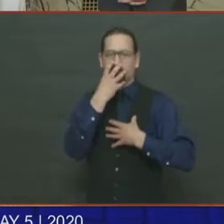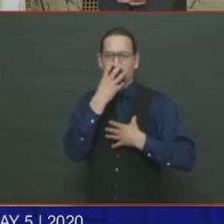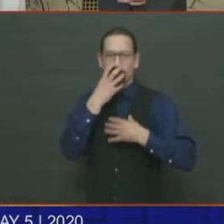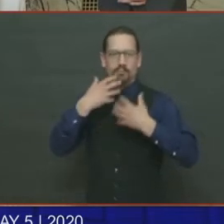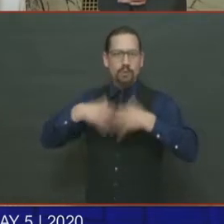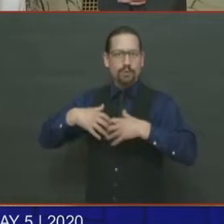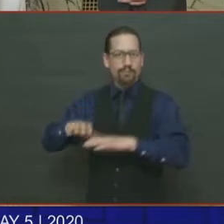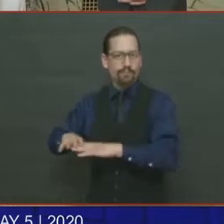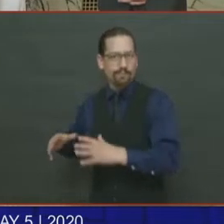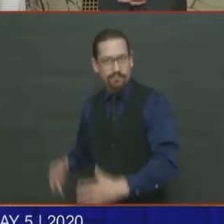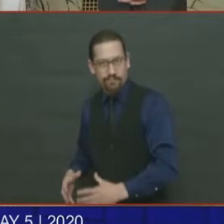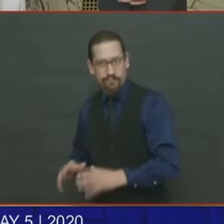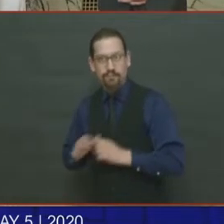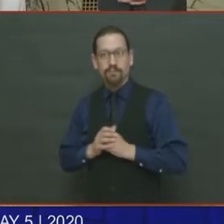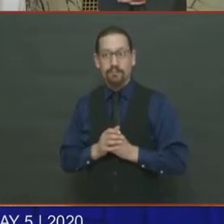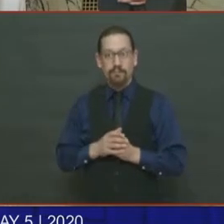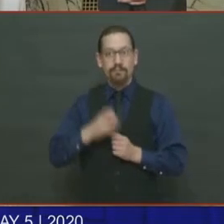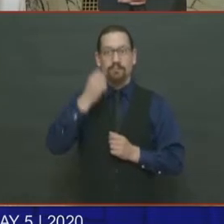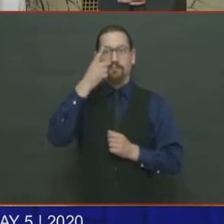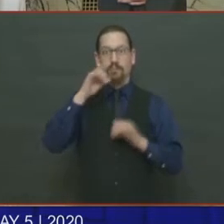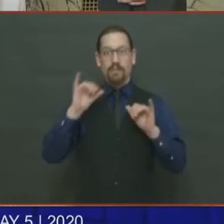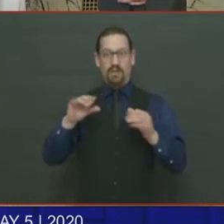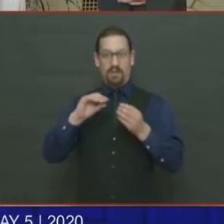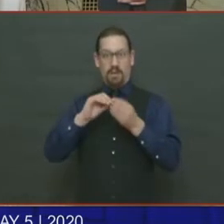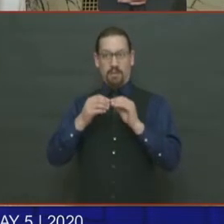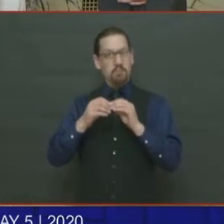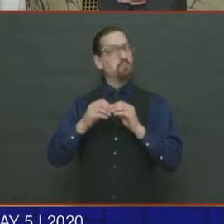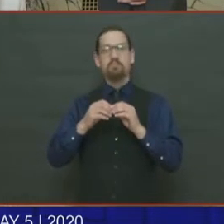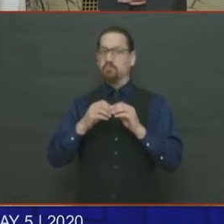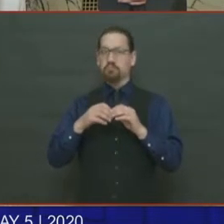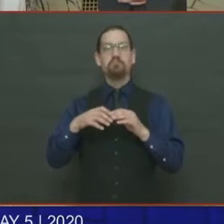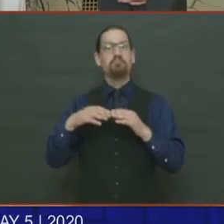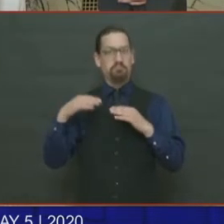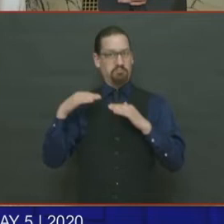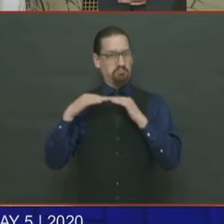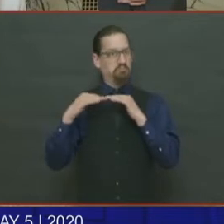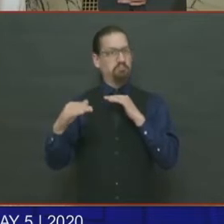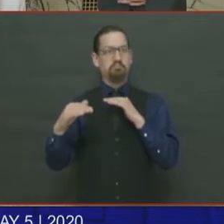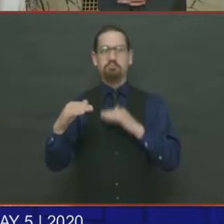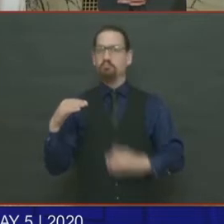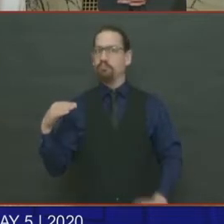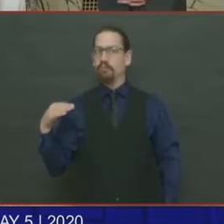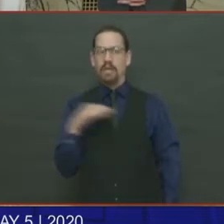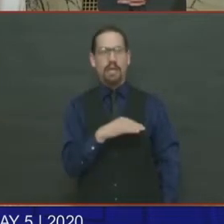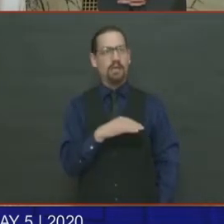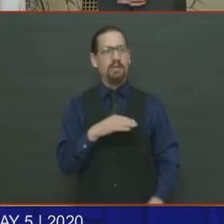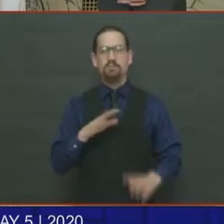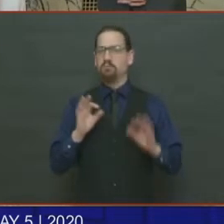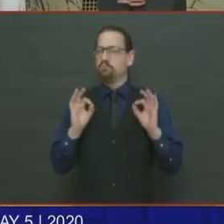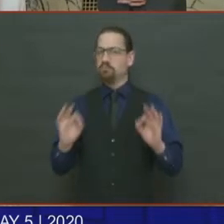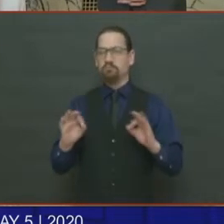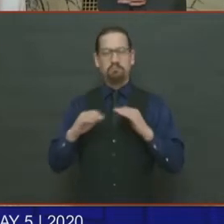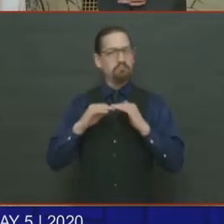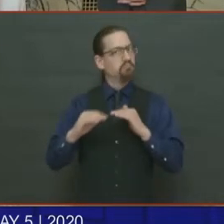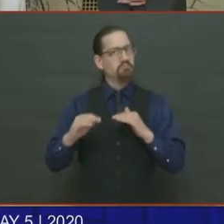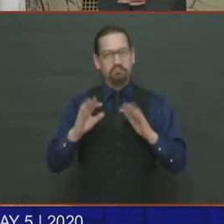Sadly, we have 14 new COVID-19 associated fatalities to report. These people